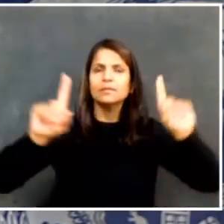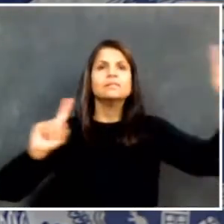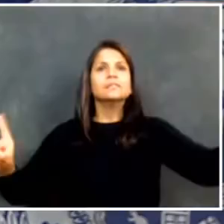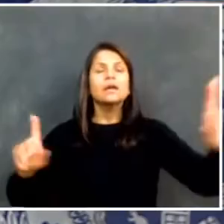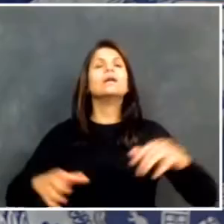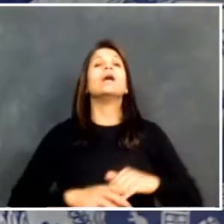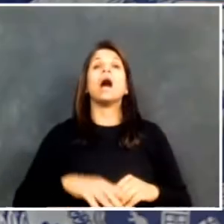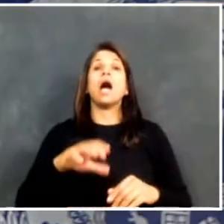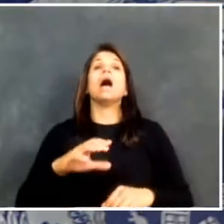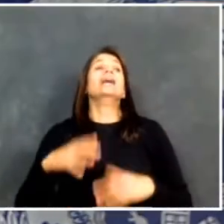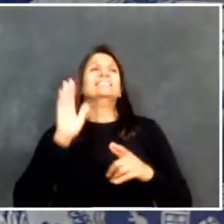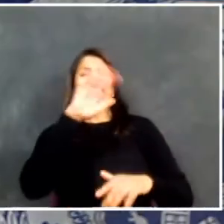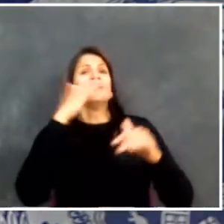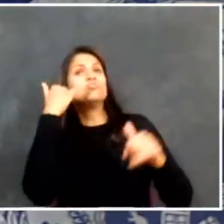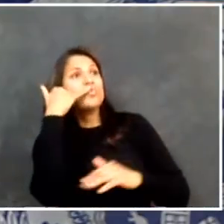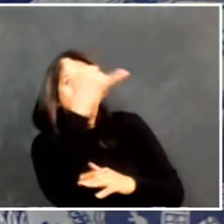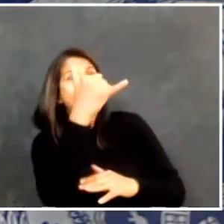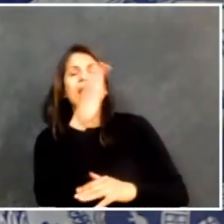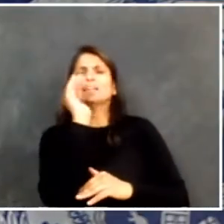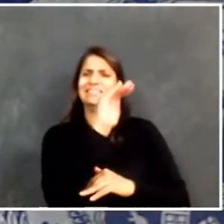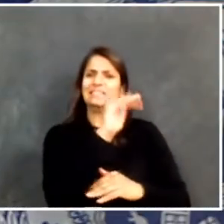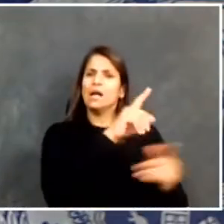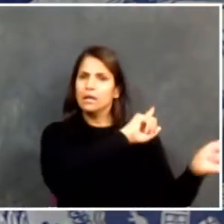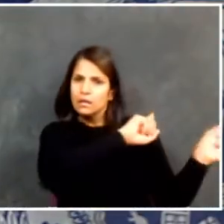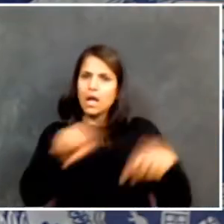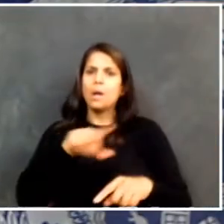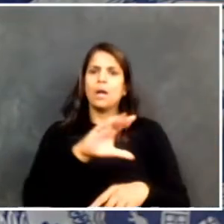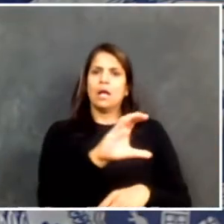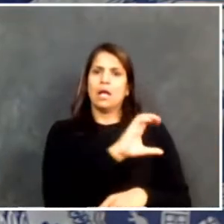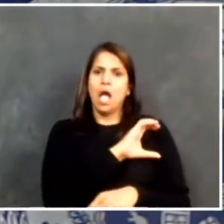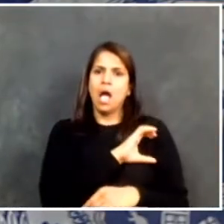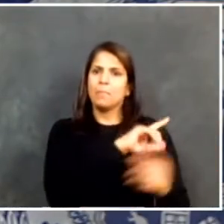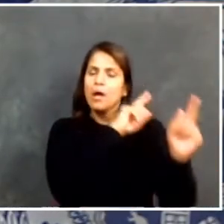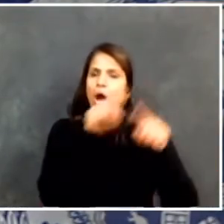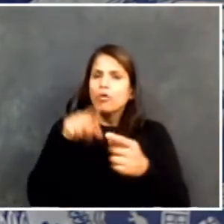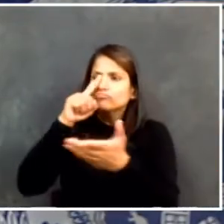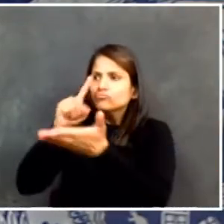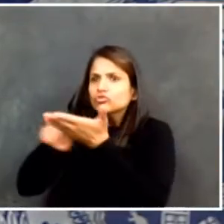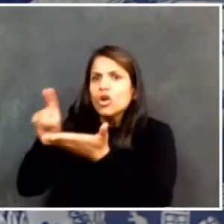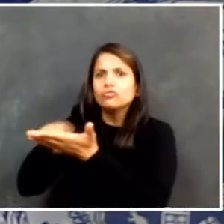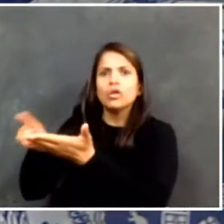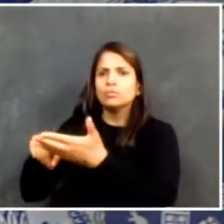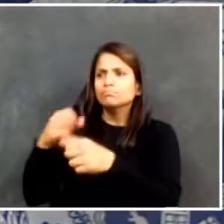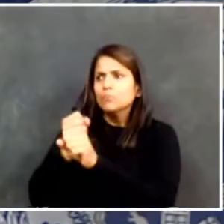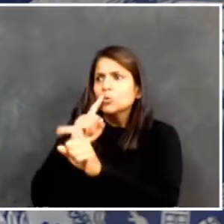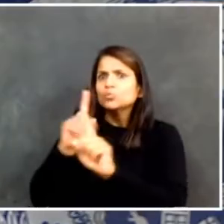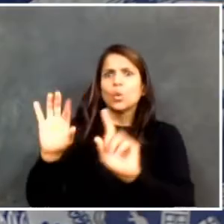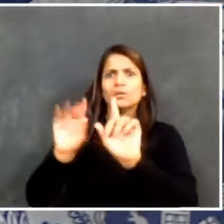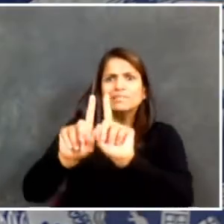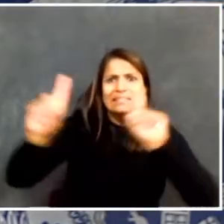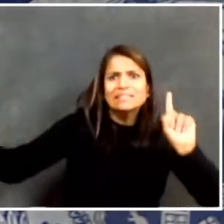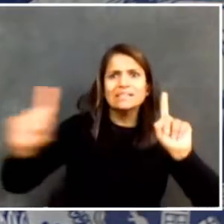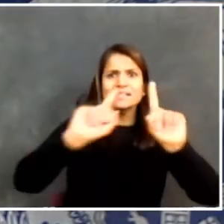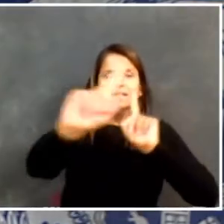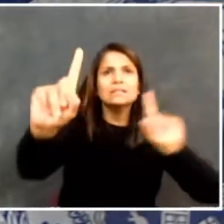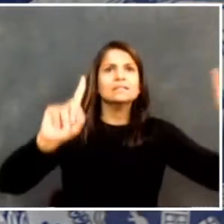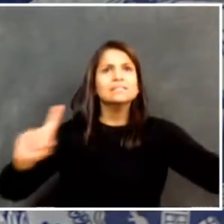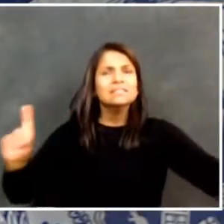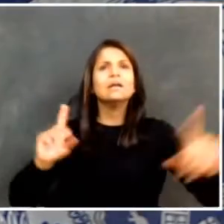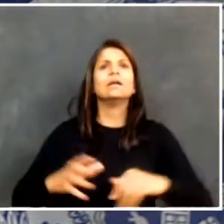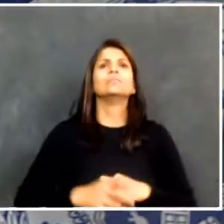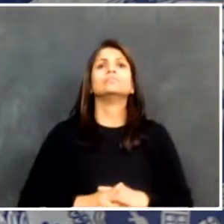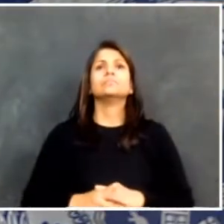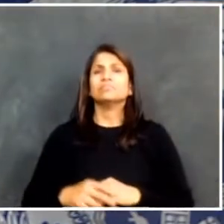even before the coronavirus, but it's even more true if it means anybody gathering in close proximity. That's not healthy